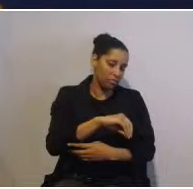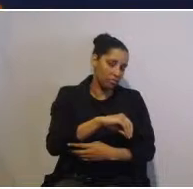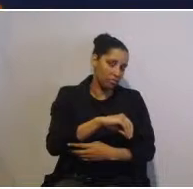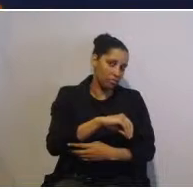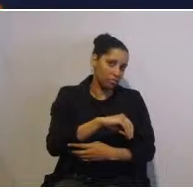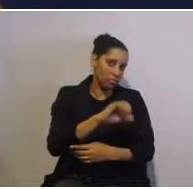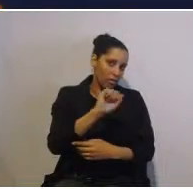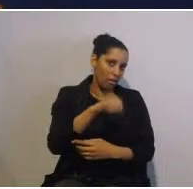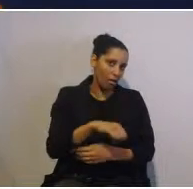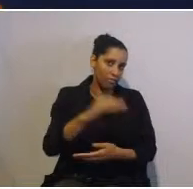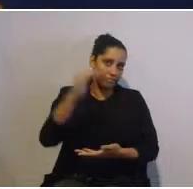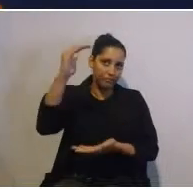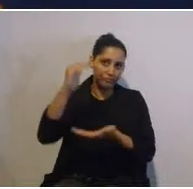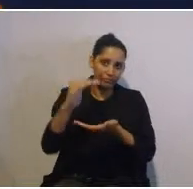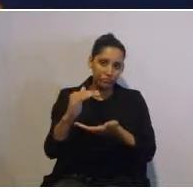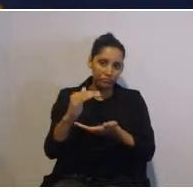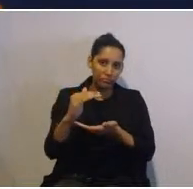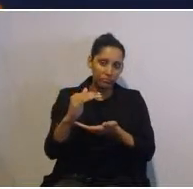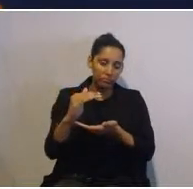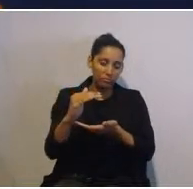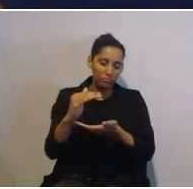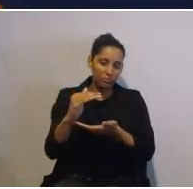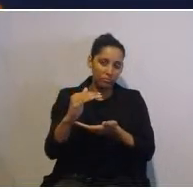cut down the cost